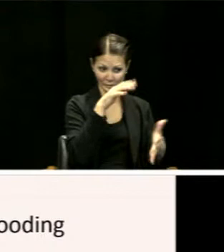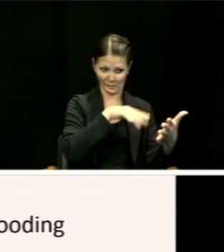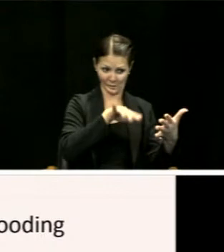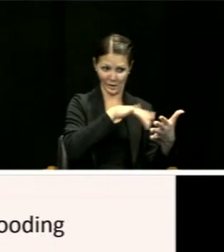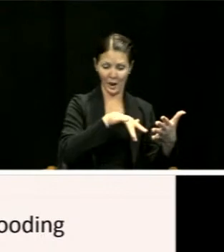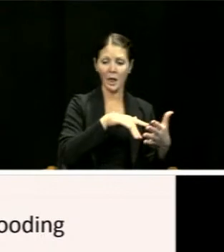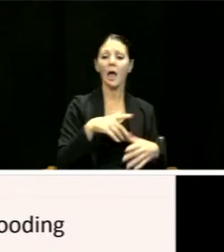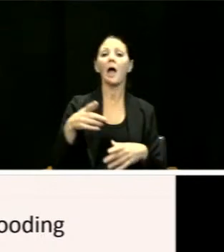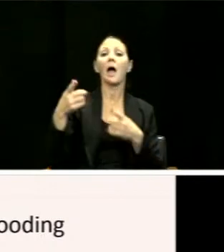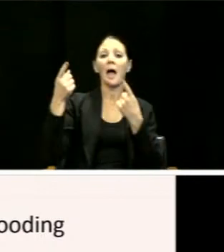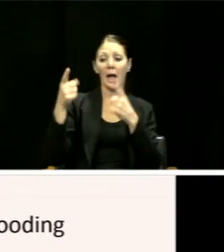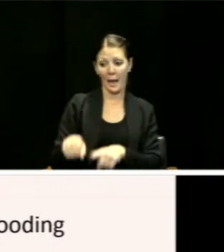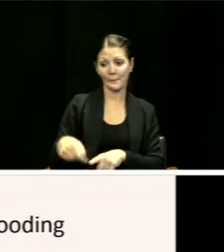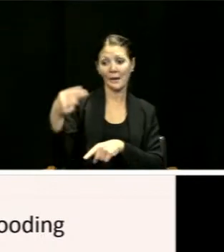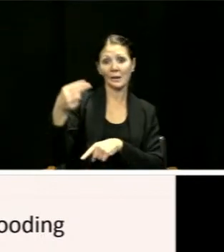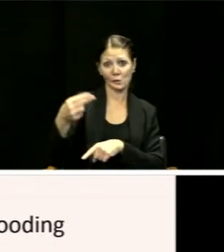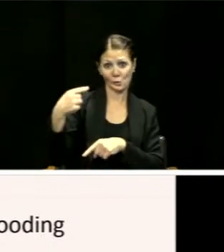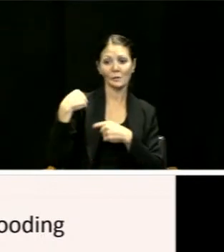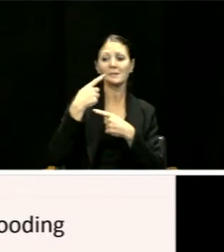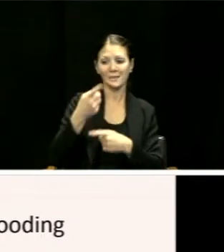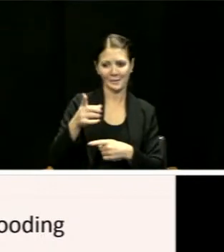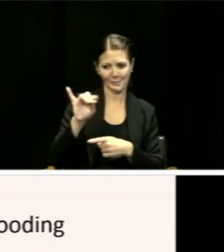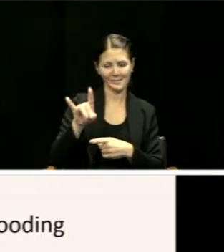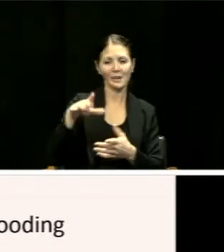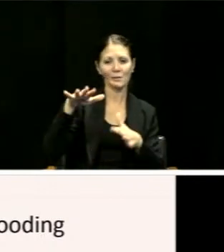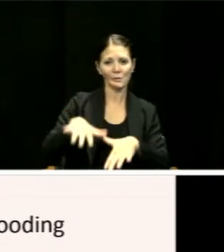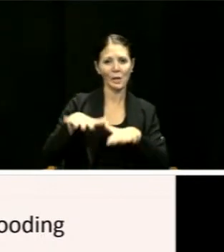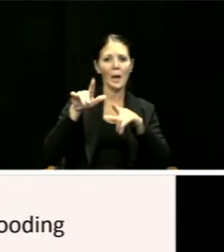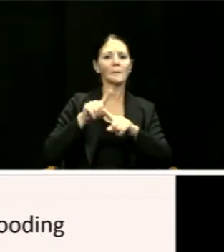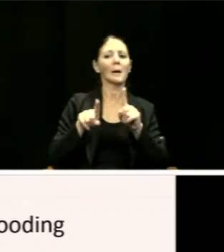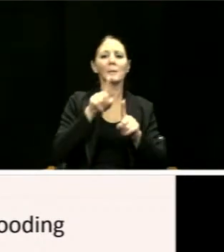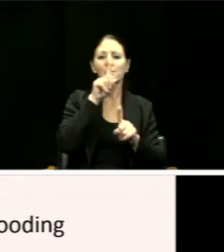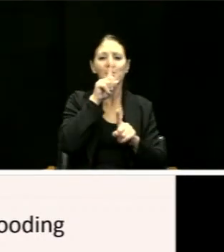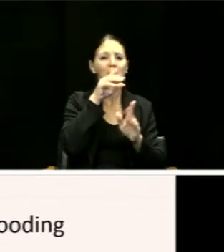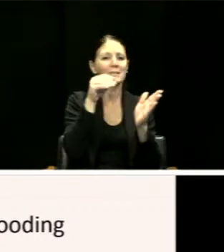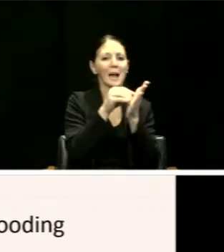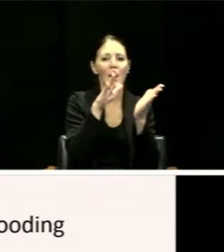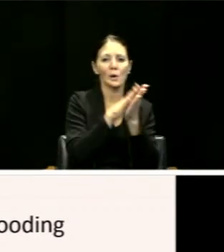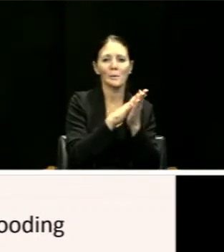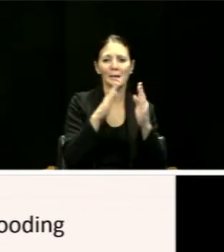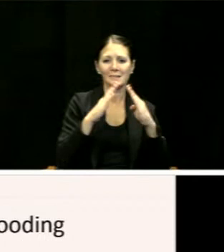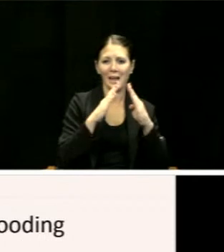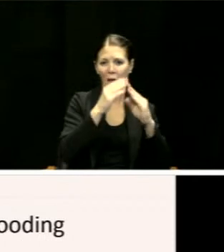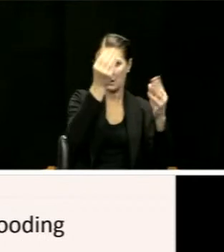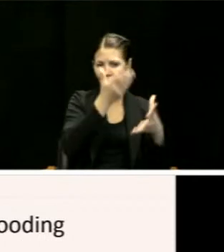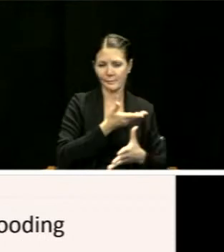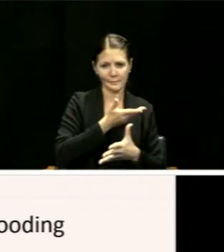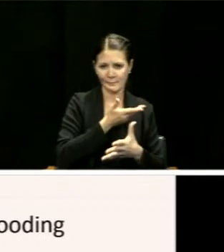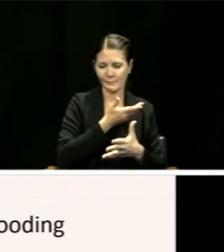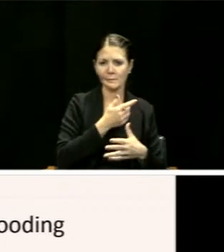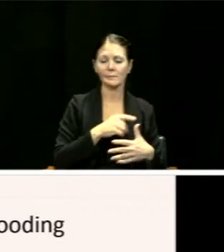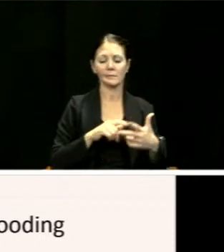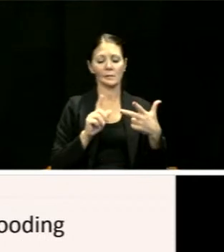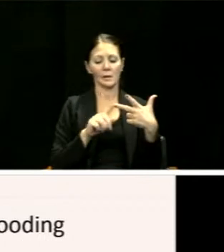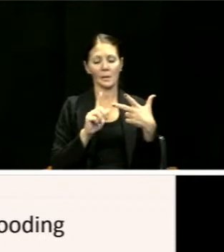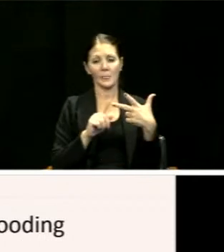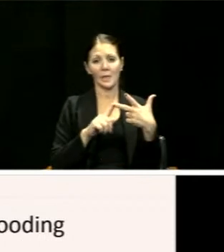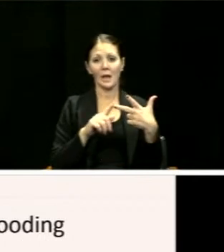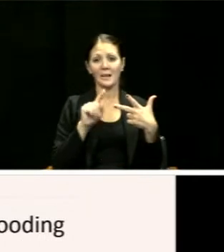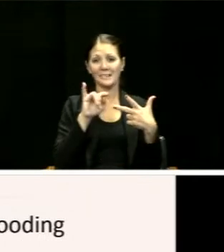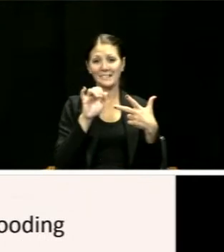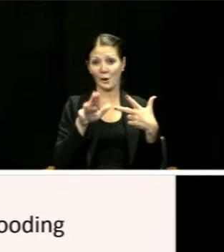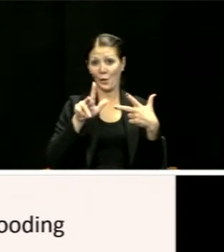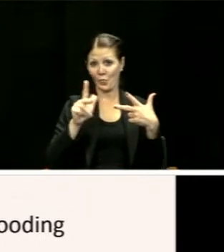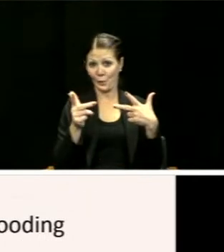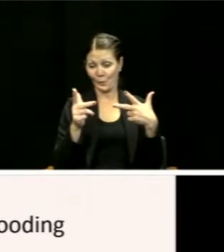didn't have any documented flooding from the information that we received from the town. And the last tier is the tier 3, where it